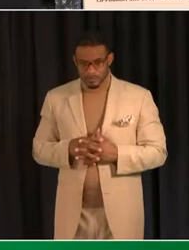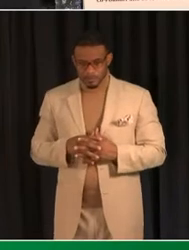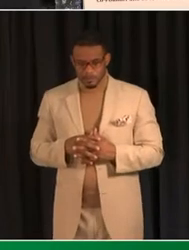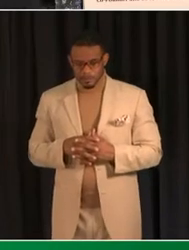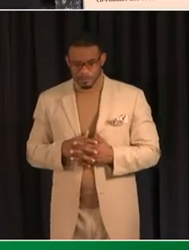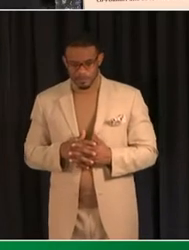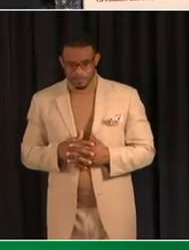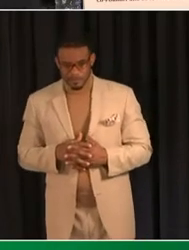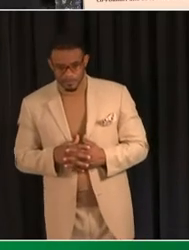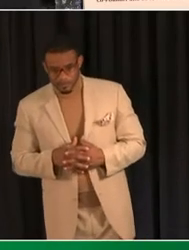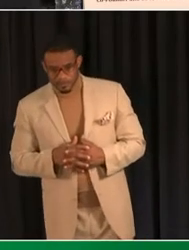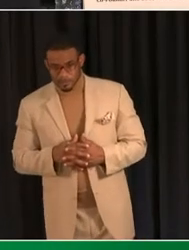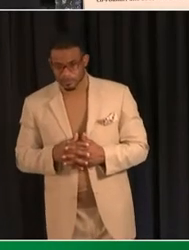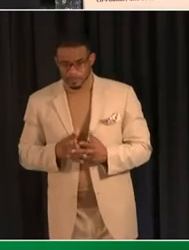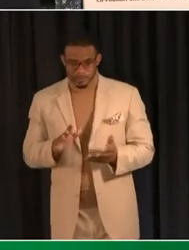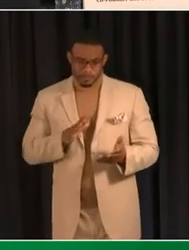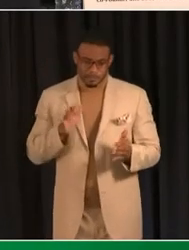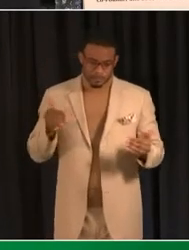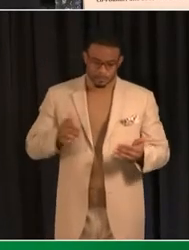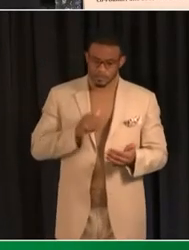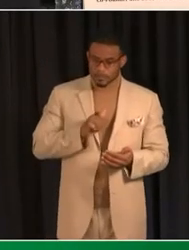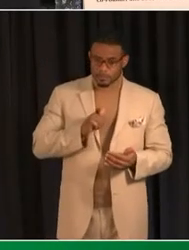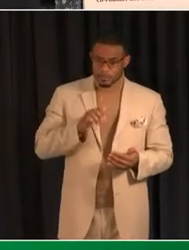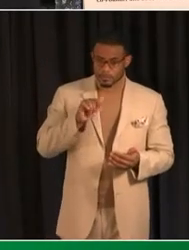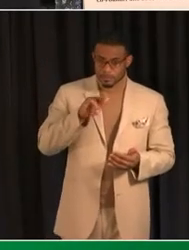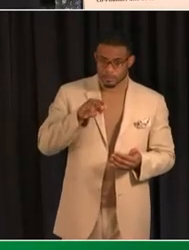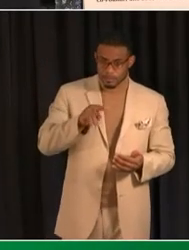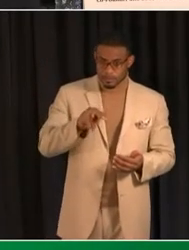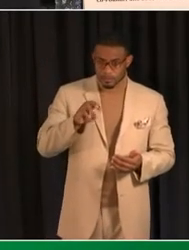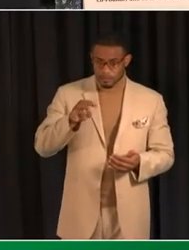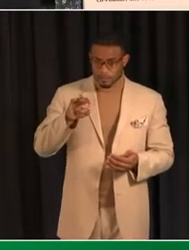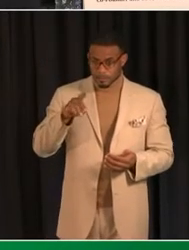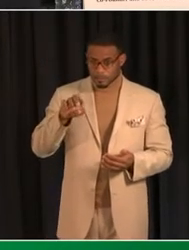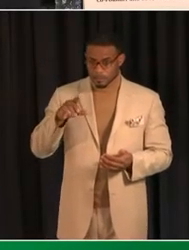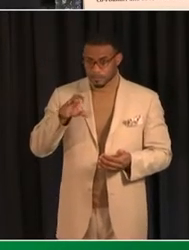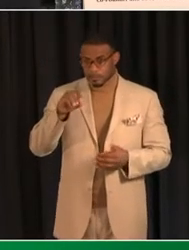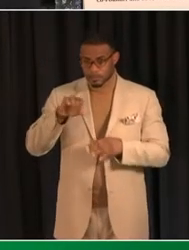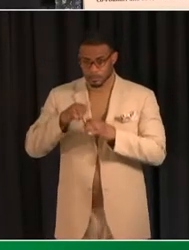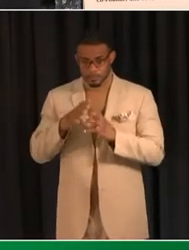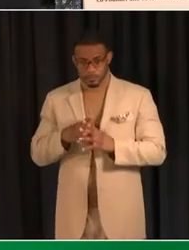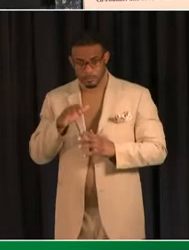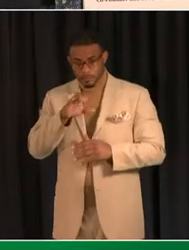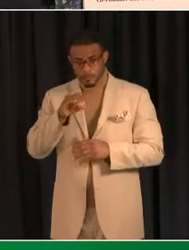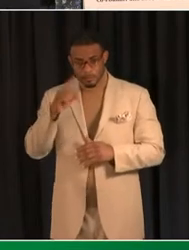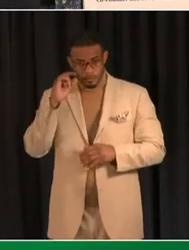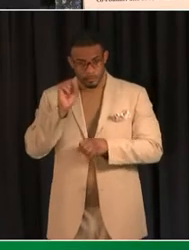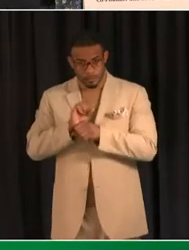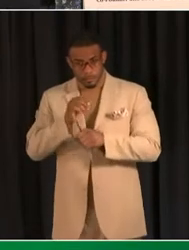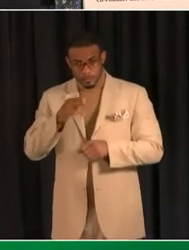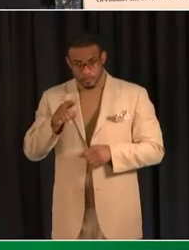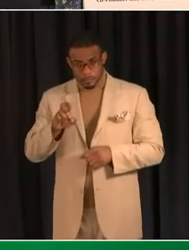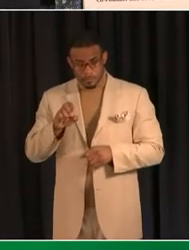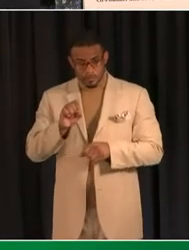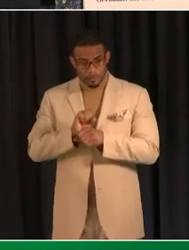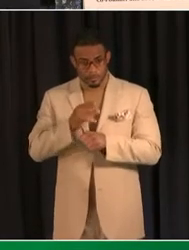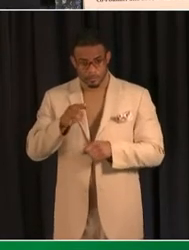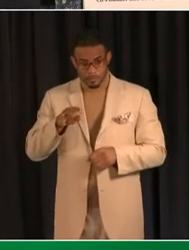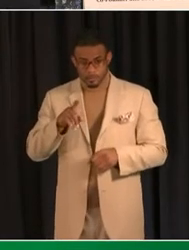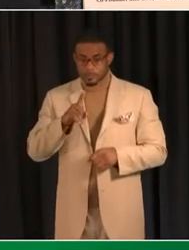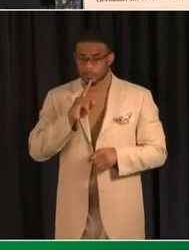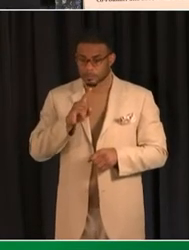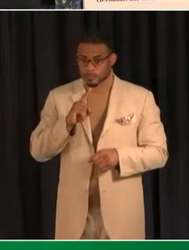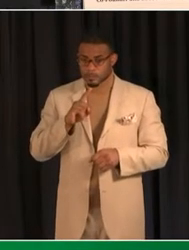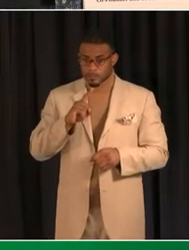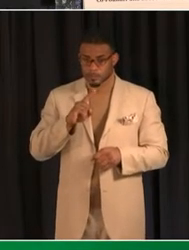Washington, D.C. So just to formally again to introduce myself, I'm Alison Mcdougall, co-founder and COO of Workshoe.